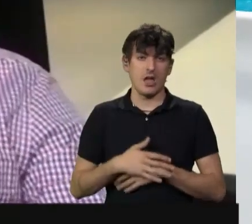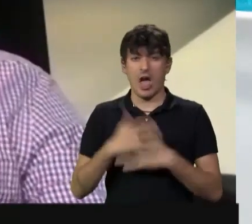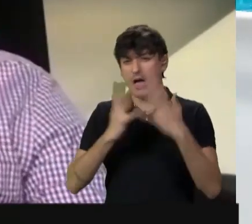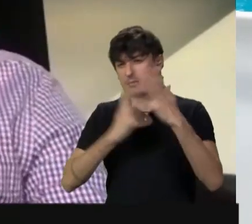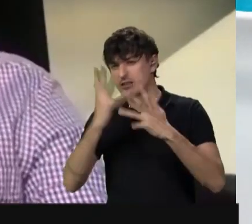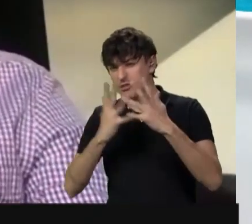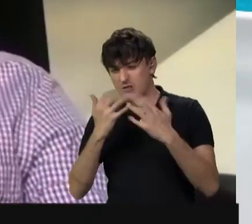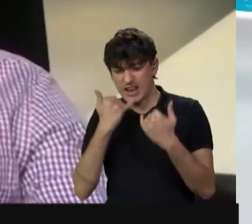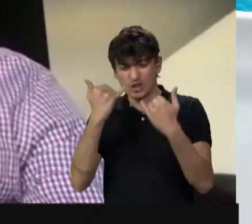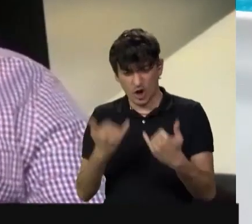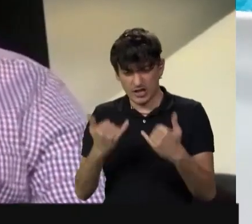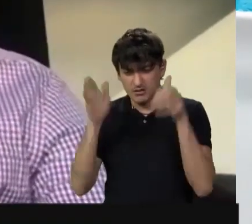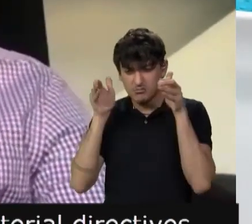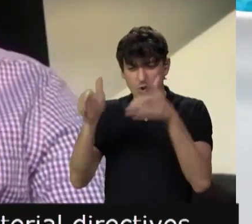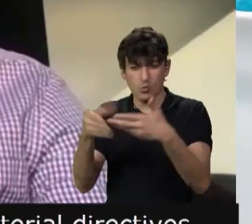about